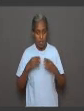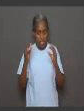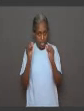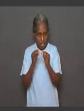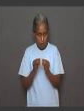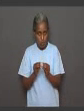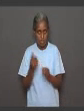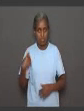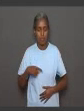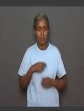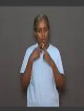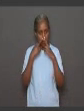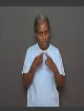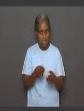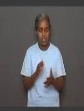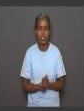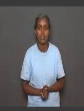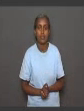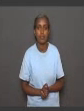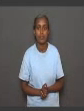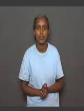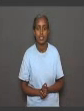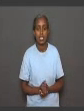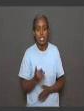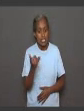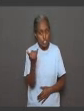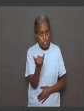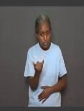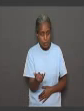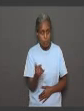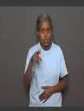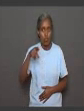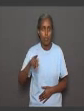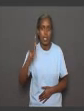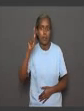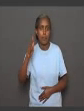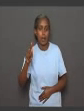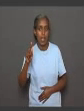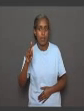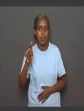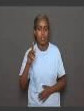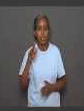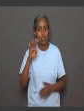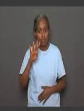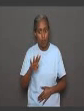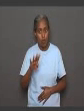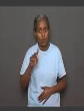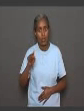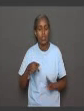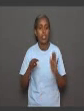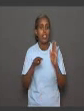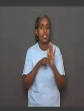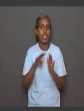We have calculated our answer. The image of P prime is at